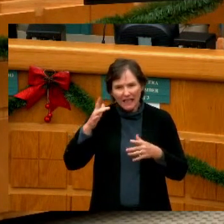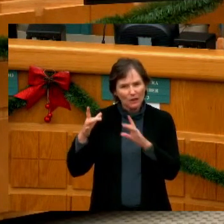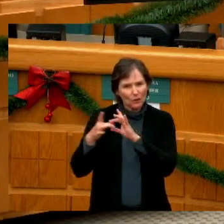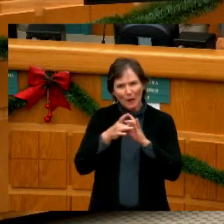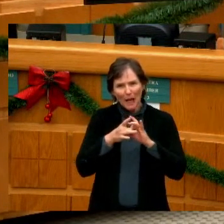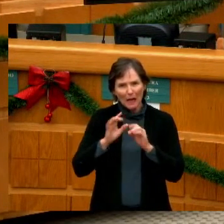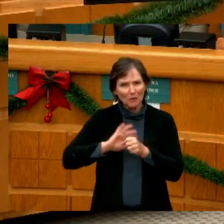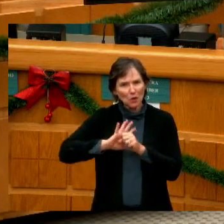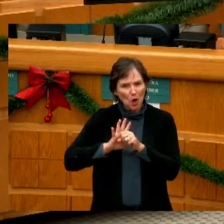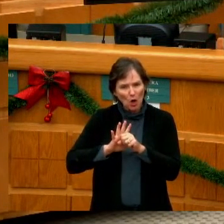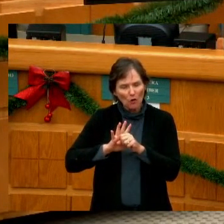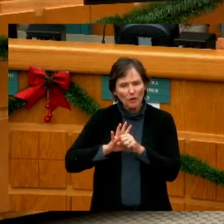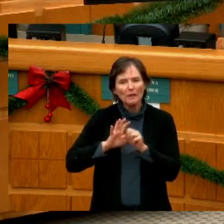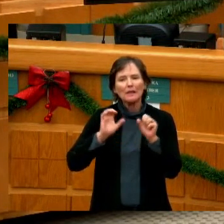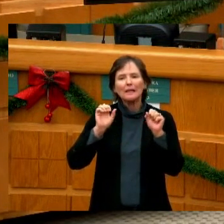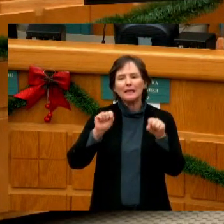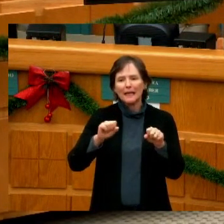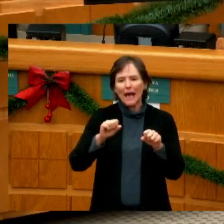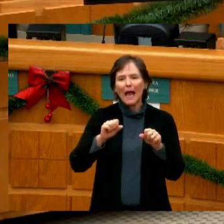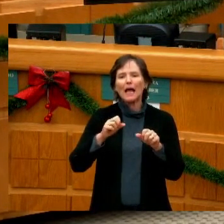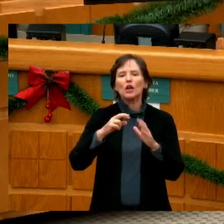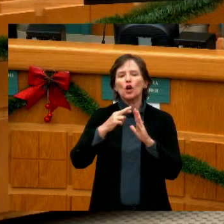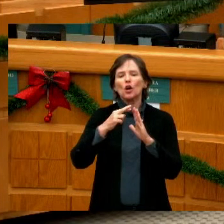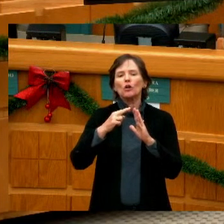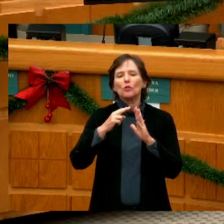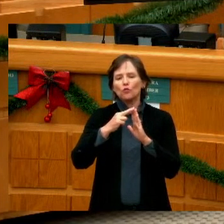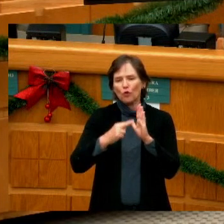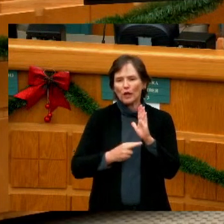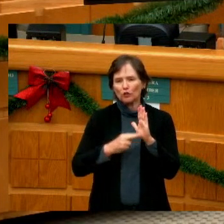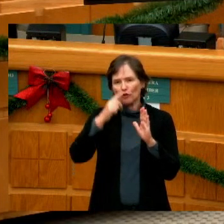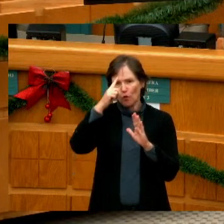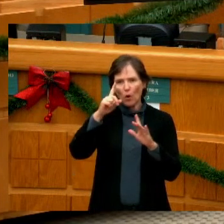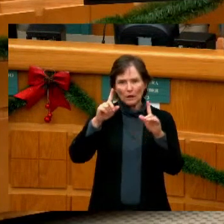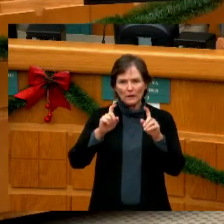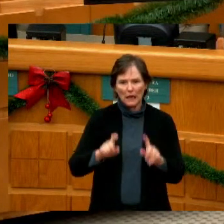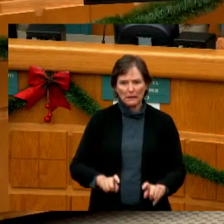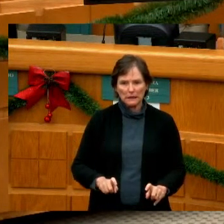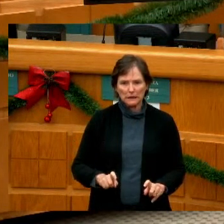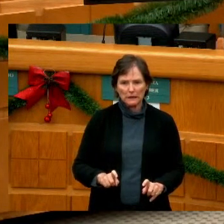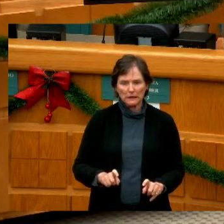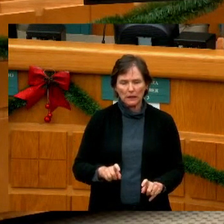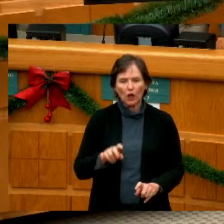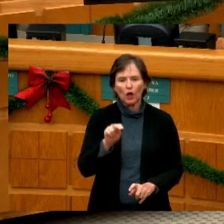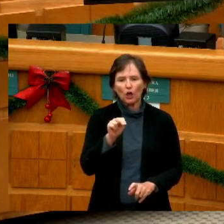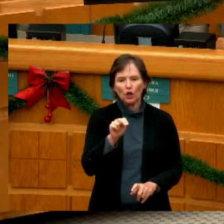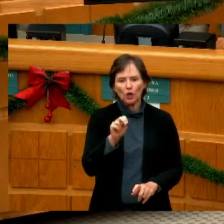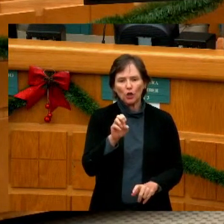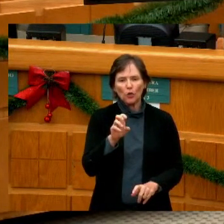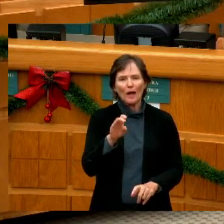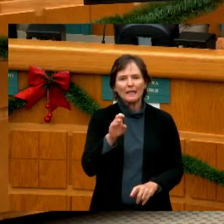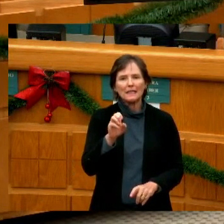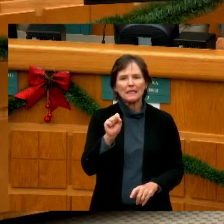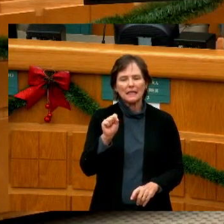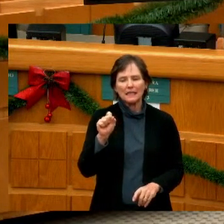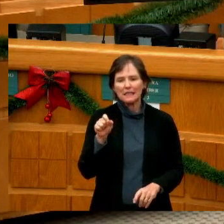can self-register for testing at cctexas.com by clicking on the Register for Drive-Through link.